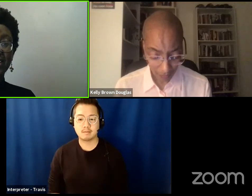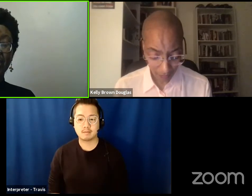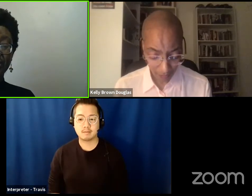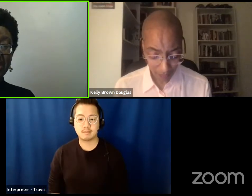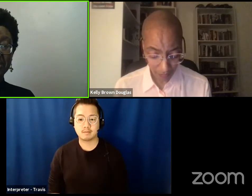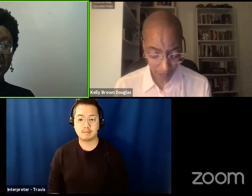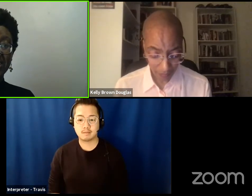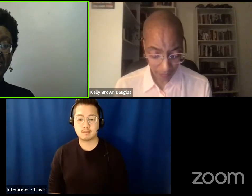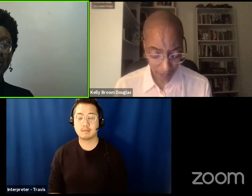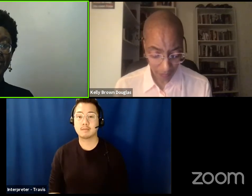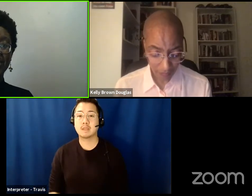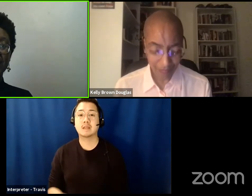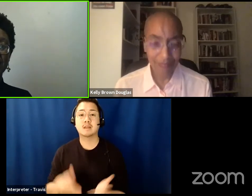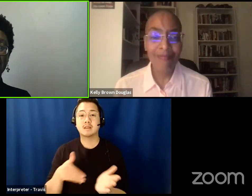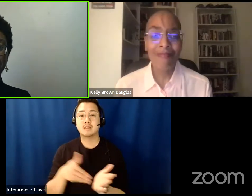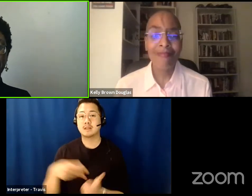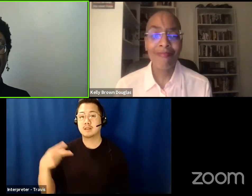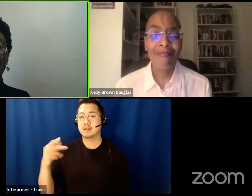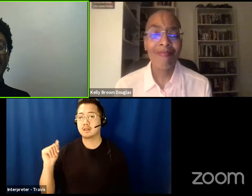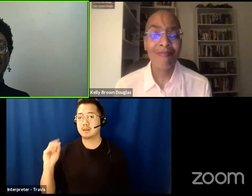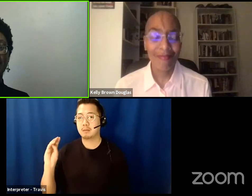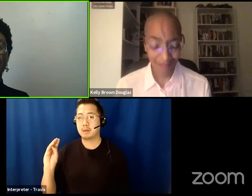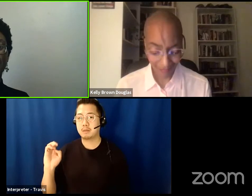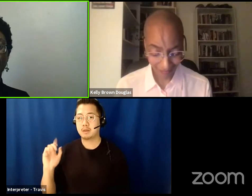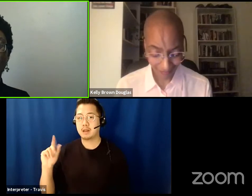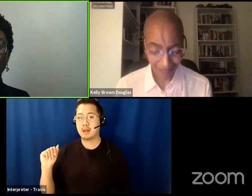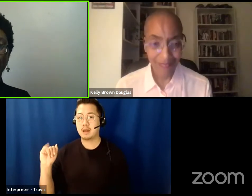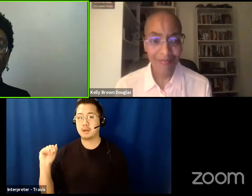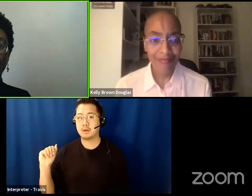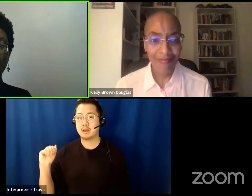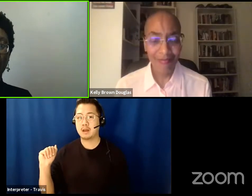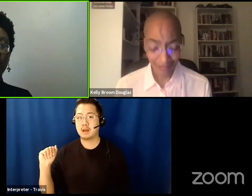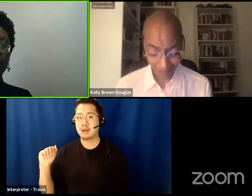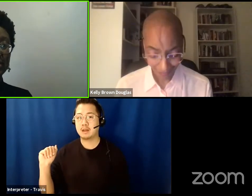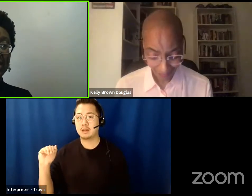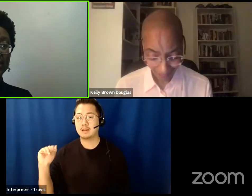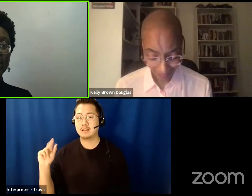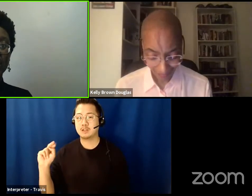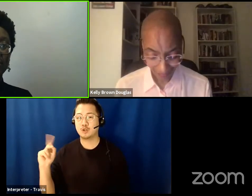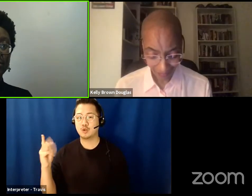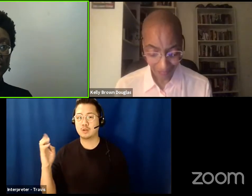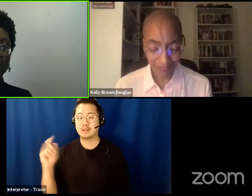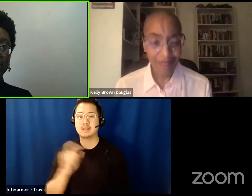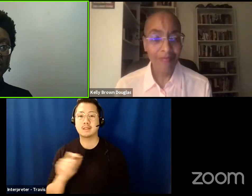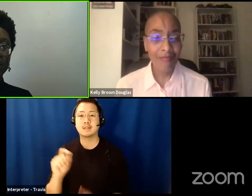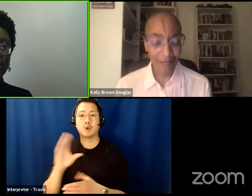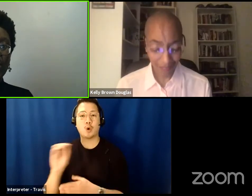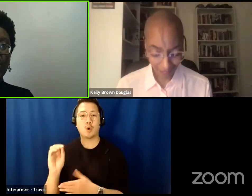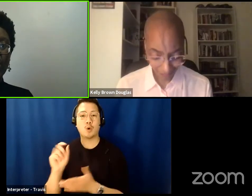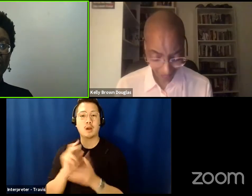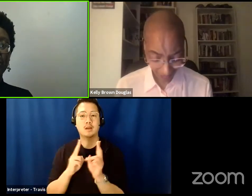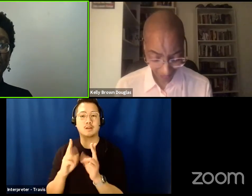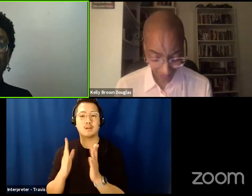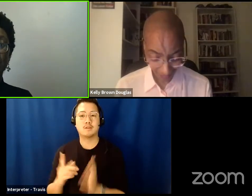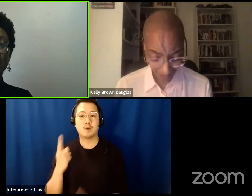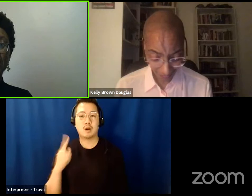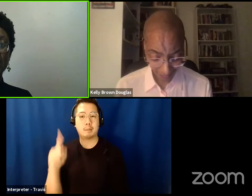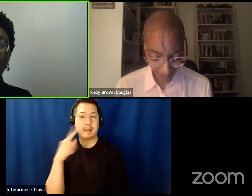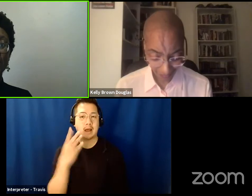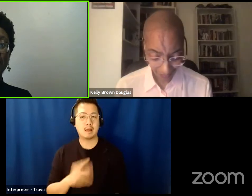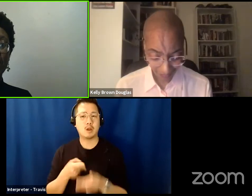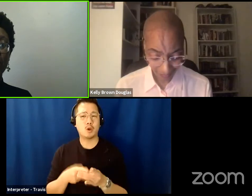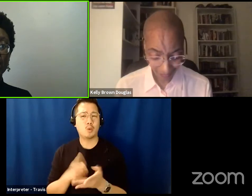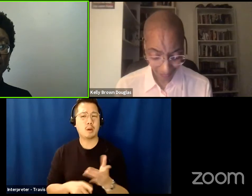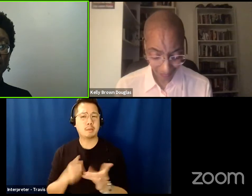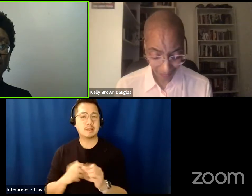And Dr. Pamela Ayo Yetunde is the co-editor of Black and Buddhist, What Buddhism Can